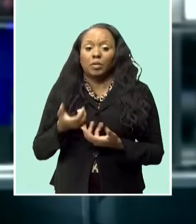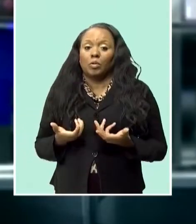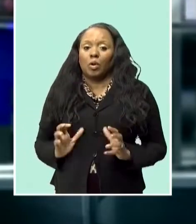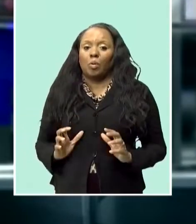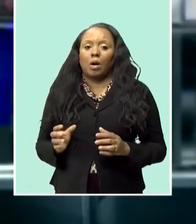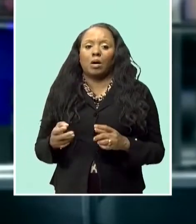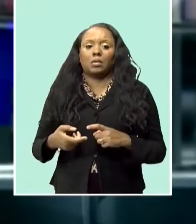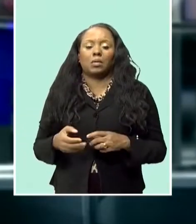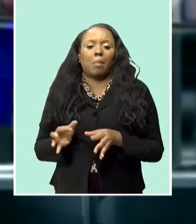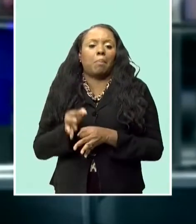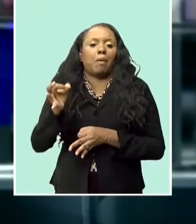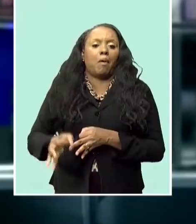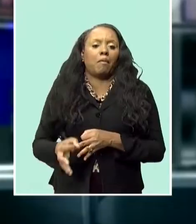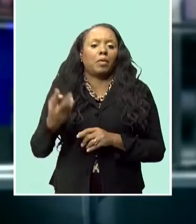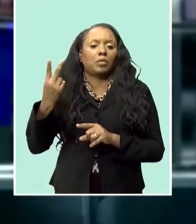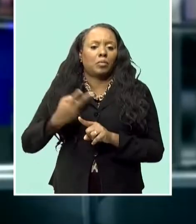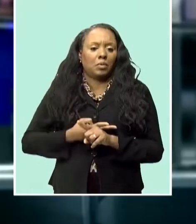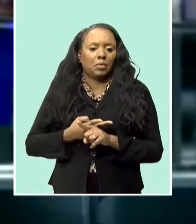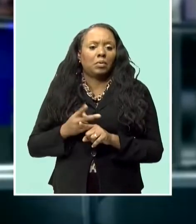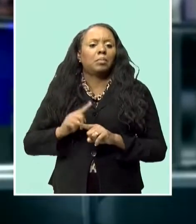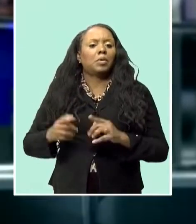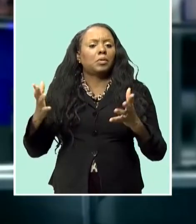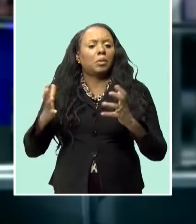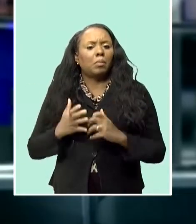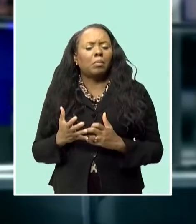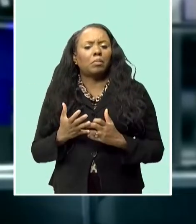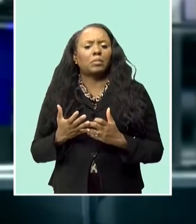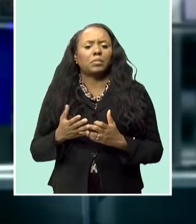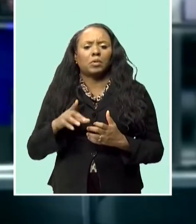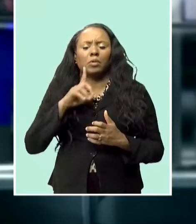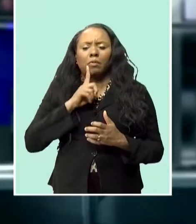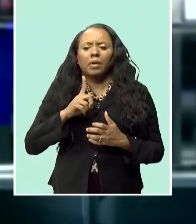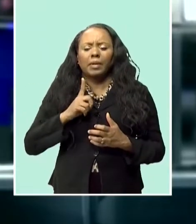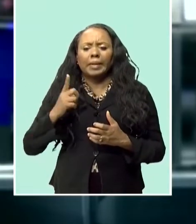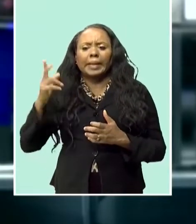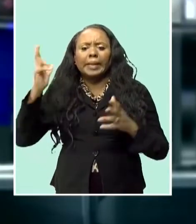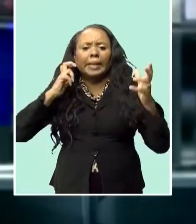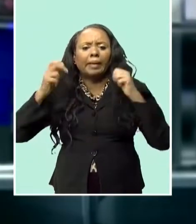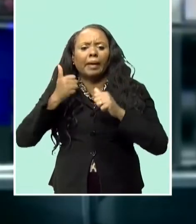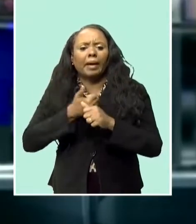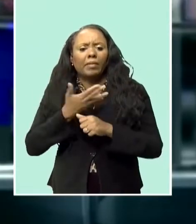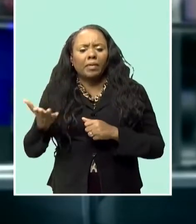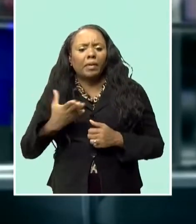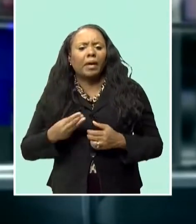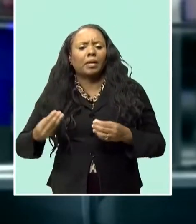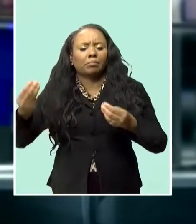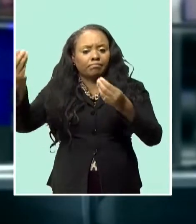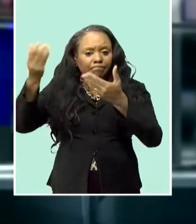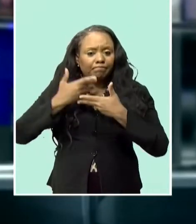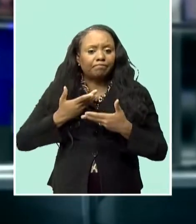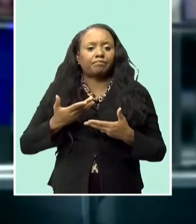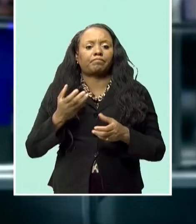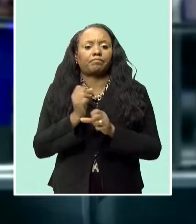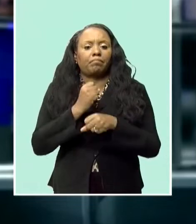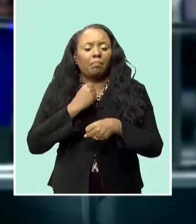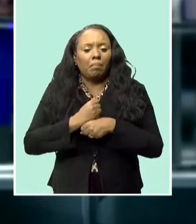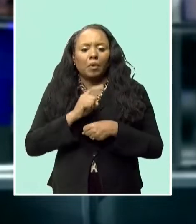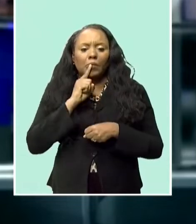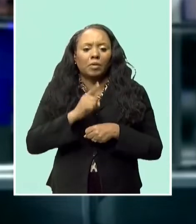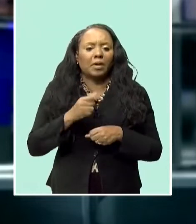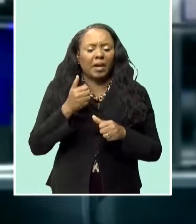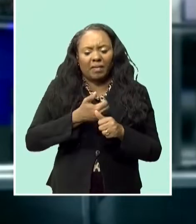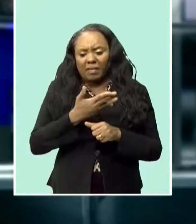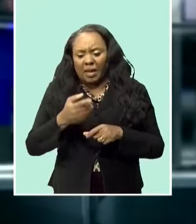She had asked for the delay essentially to enable her to bring herself up to date on the proceedings and be properly able to make a case for those